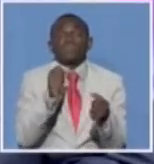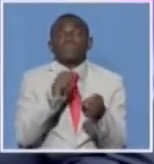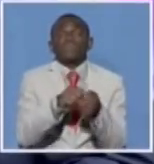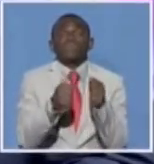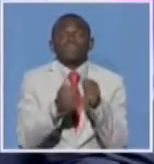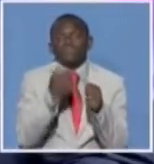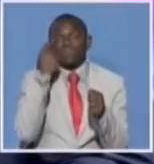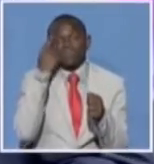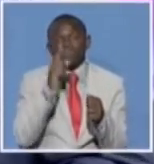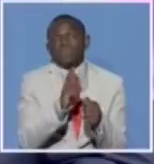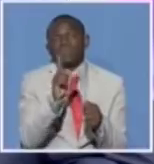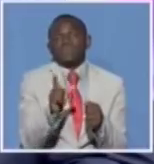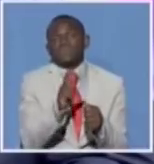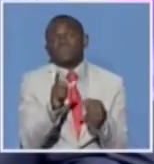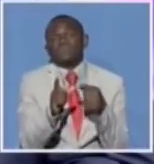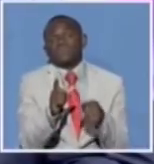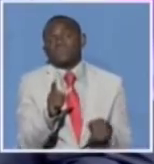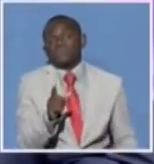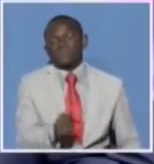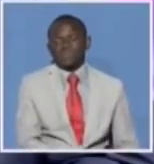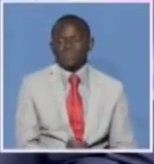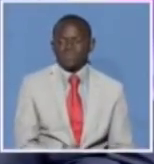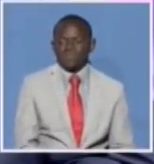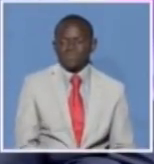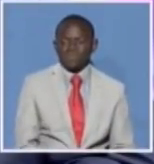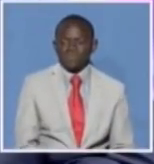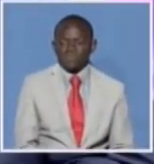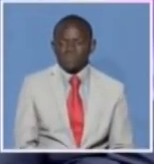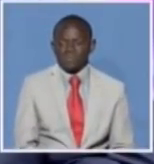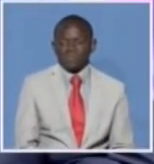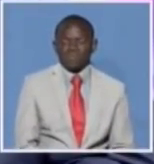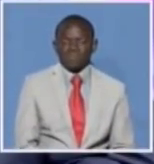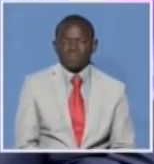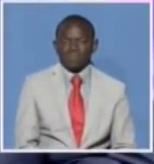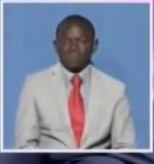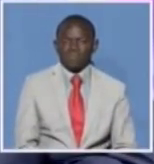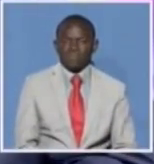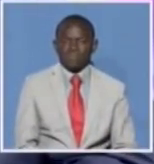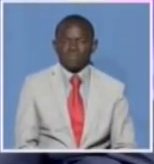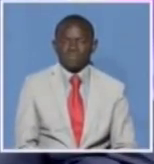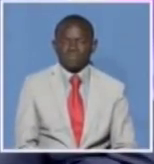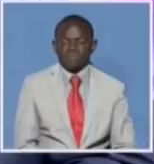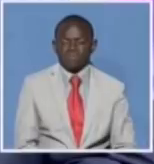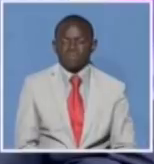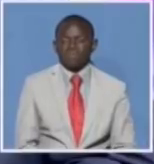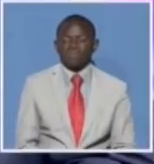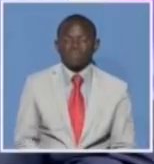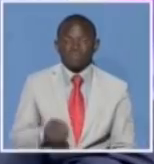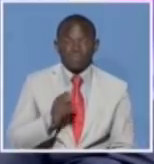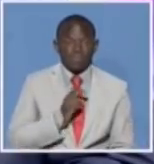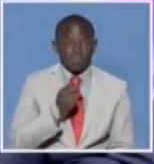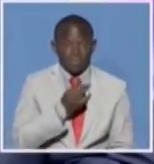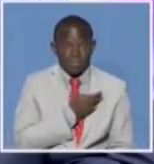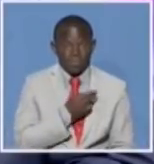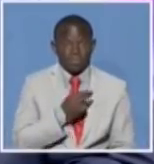that the battle is lost, as it were, because as a country, we need to